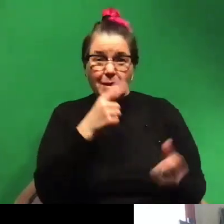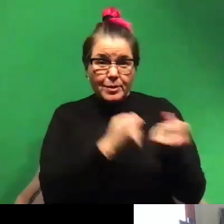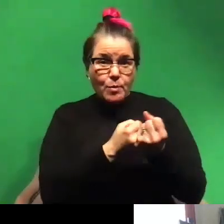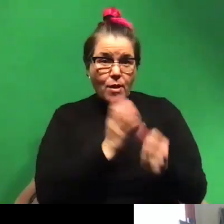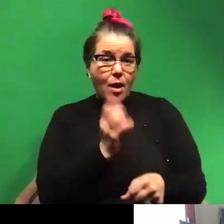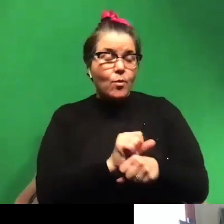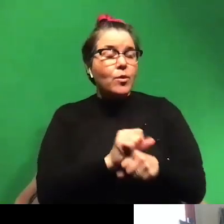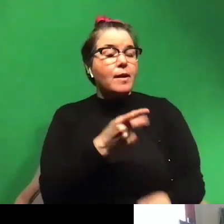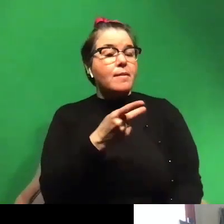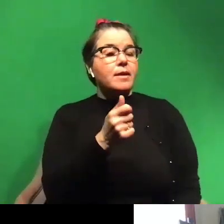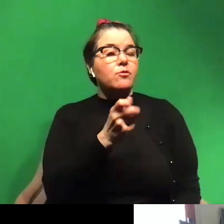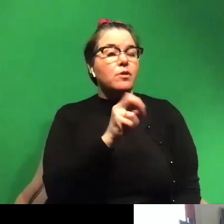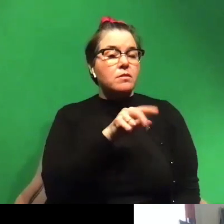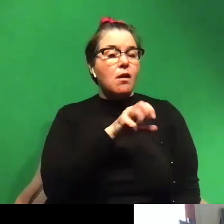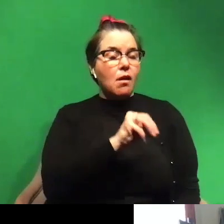at